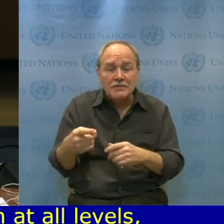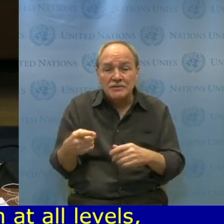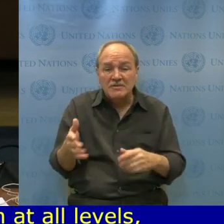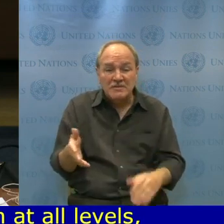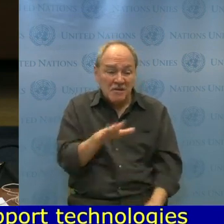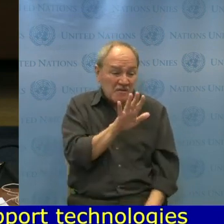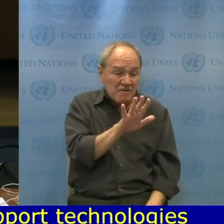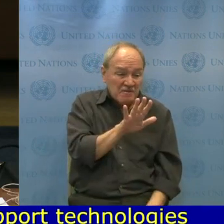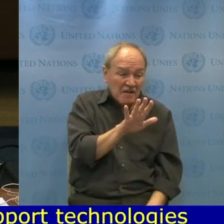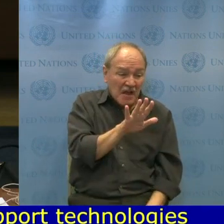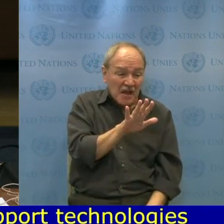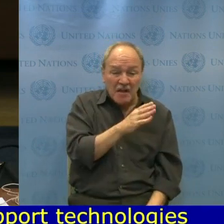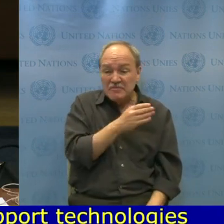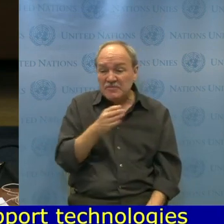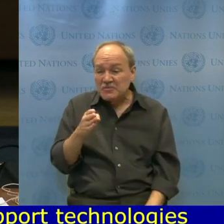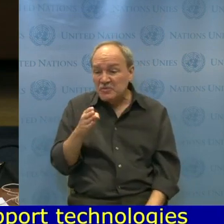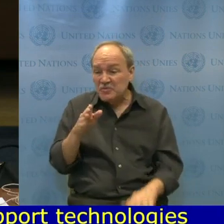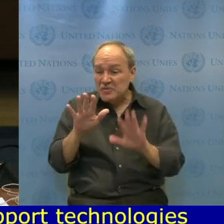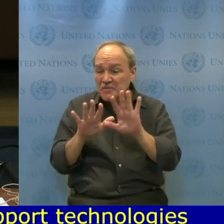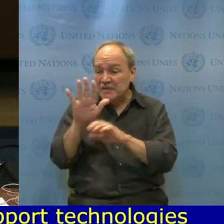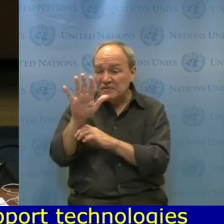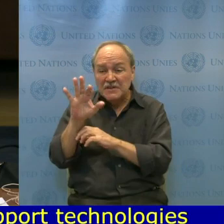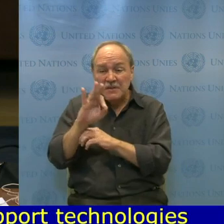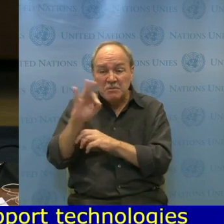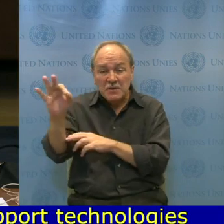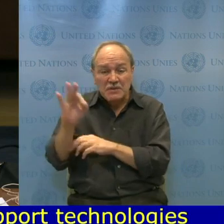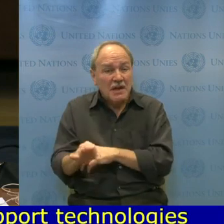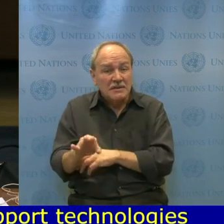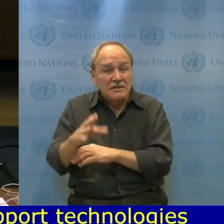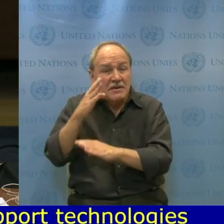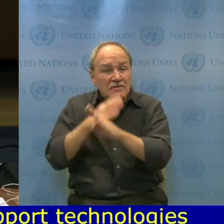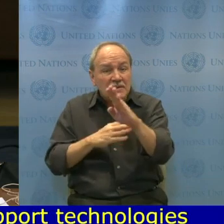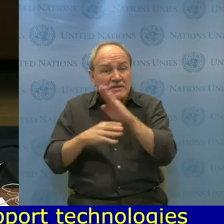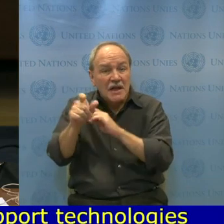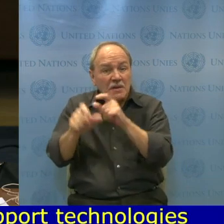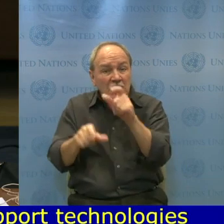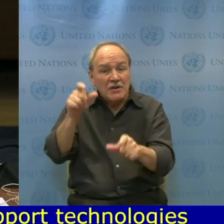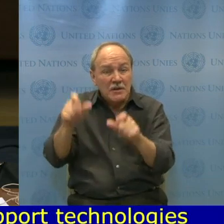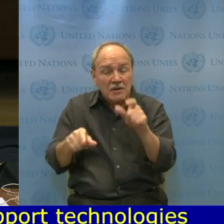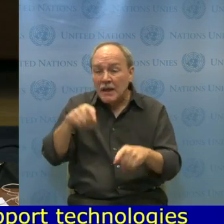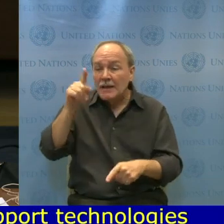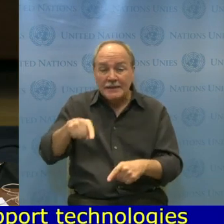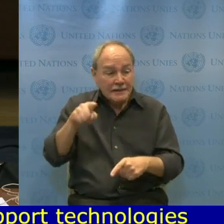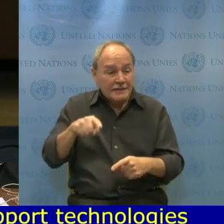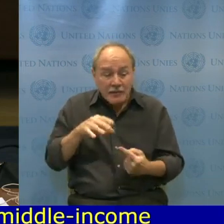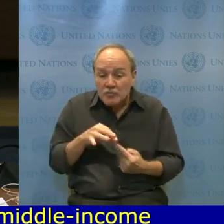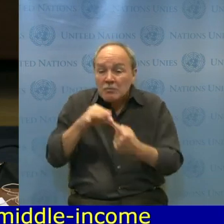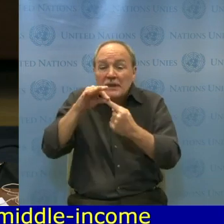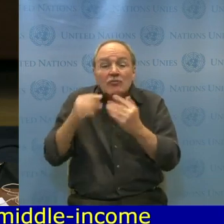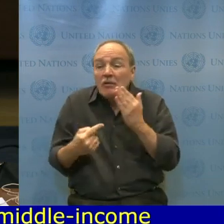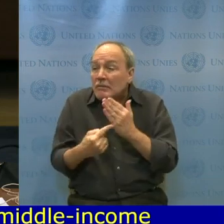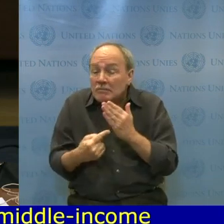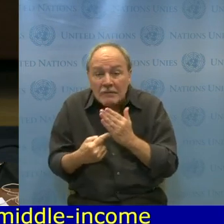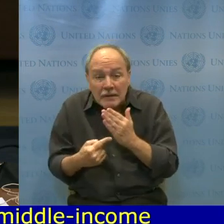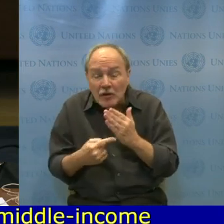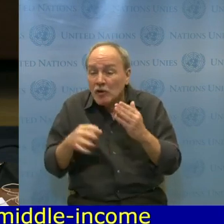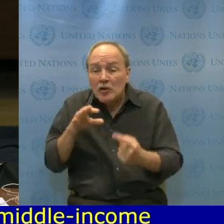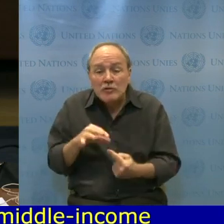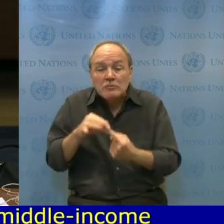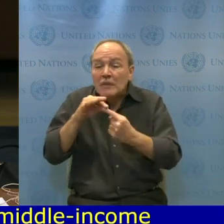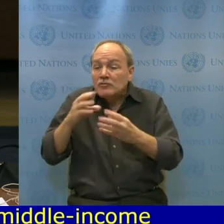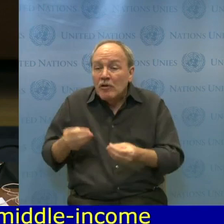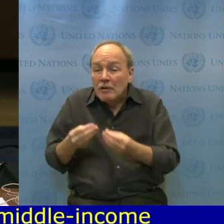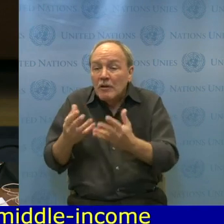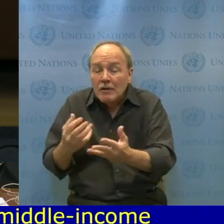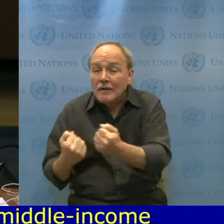between 5 or 15% of persons with disabilities who need special devices or technologies have access